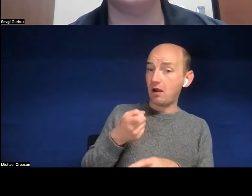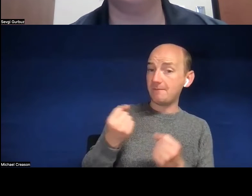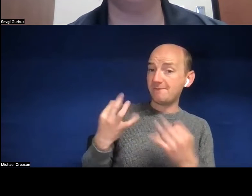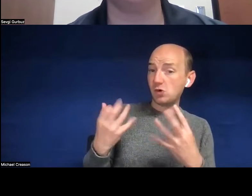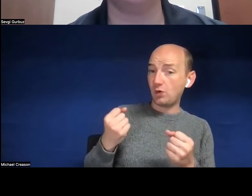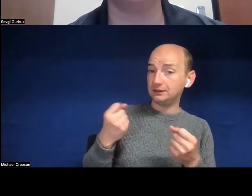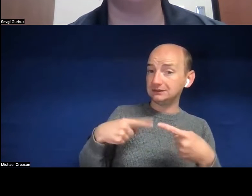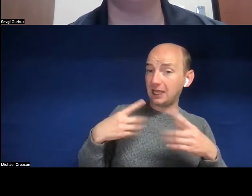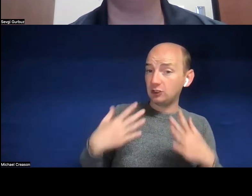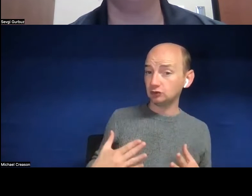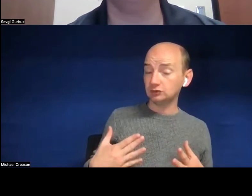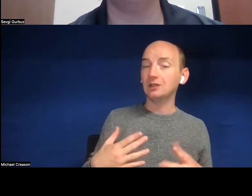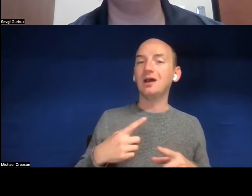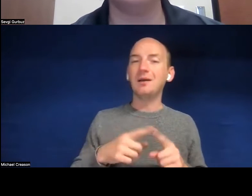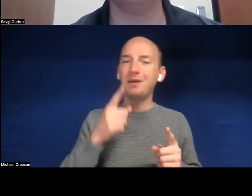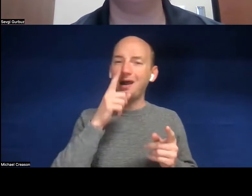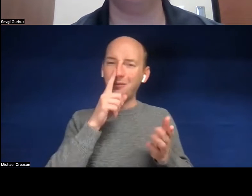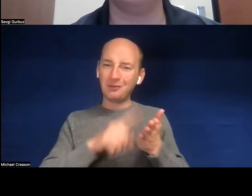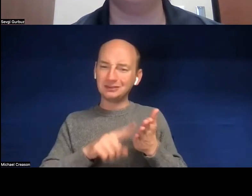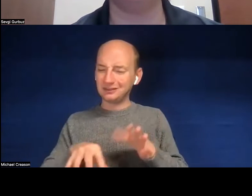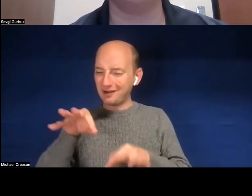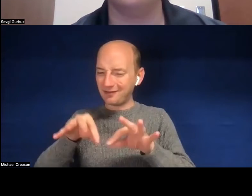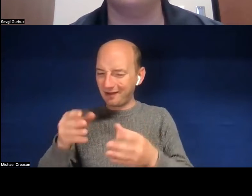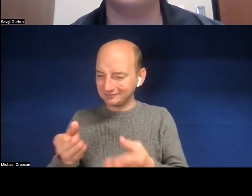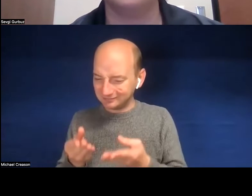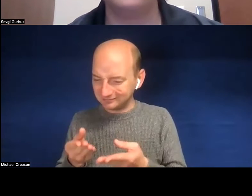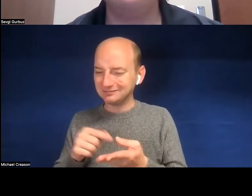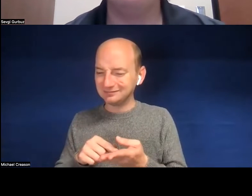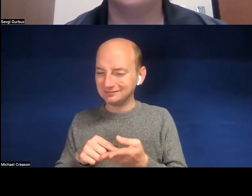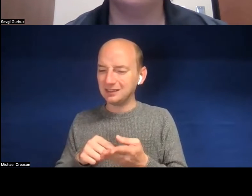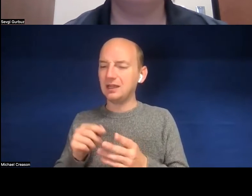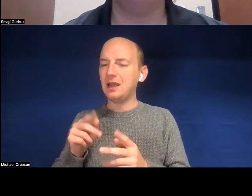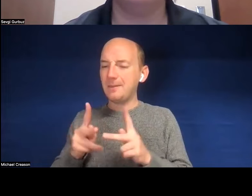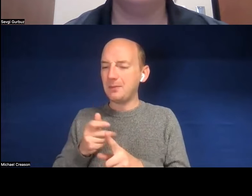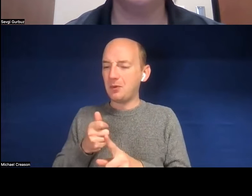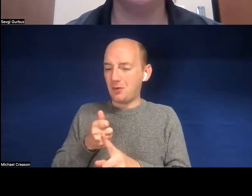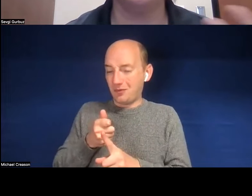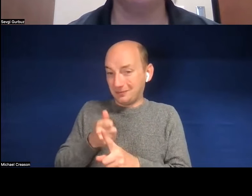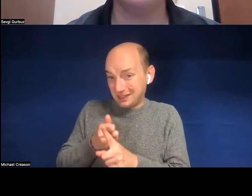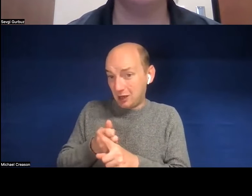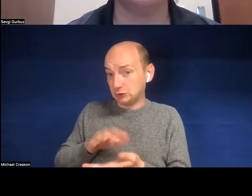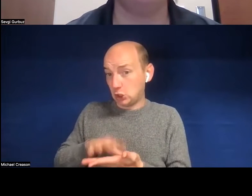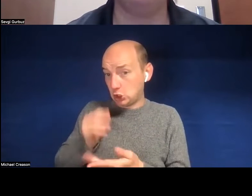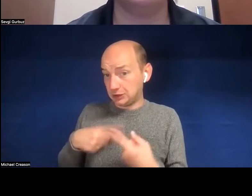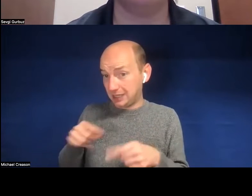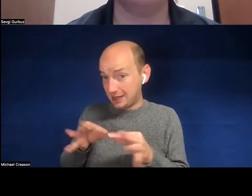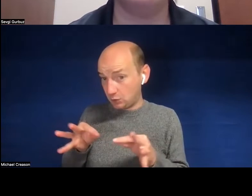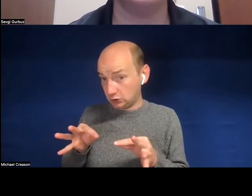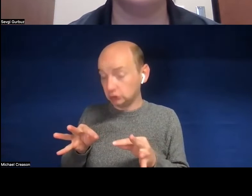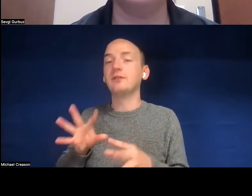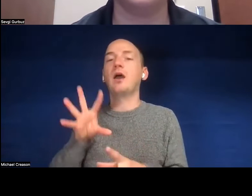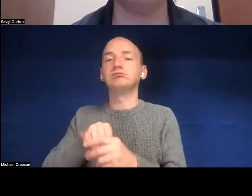lot of publications where they were just acquiring data on themselves. This was also around the time